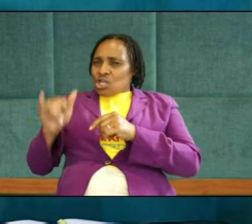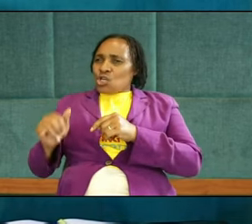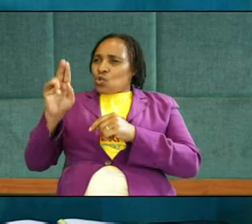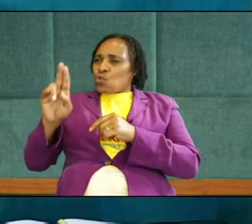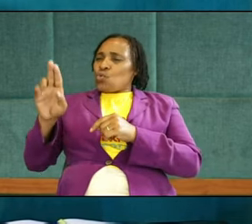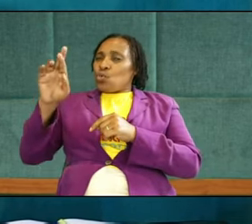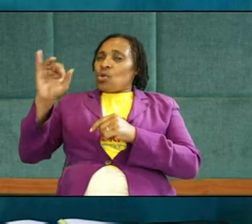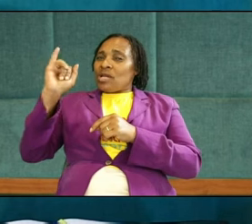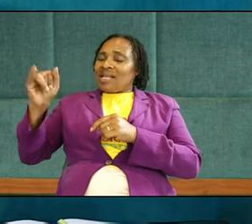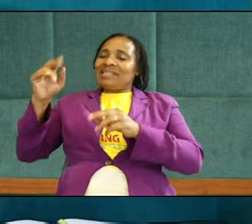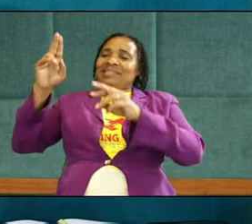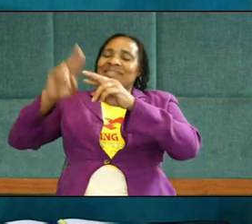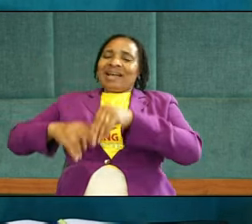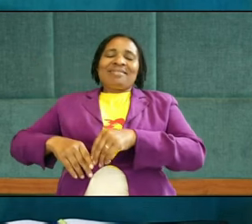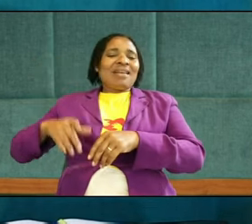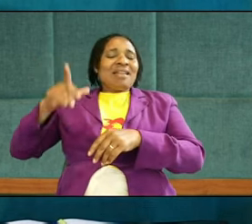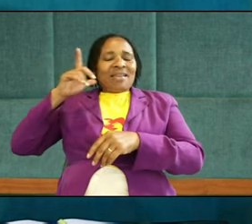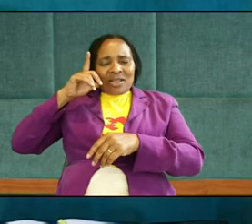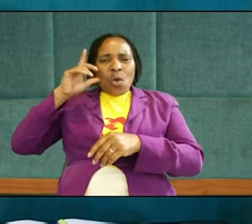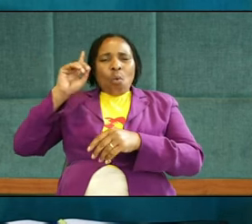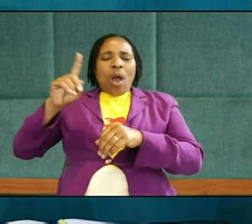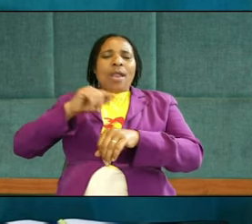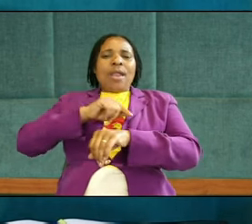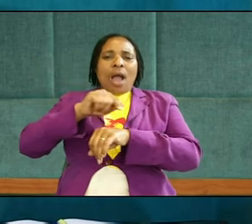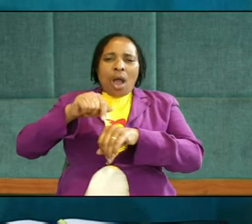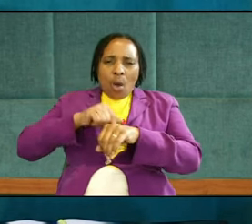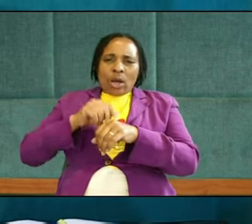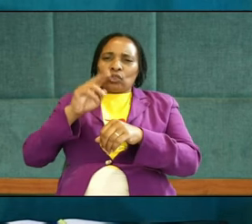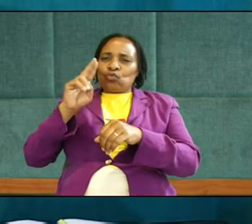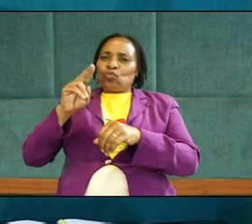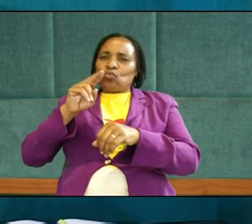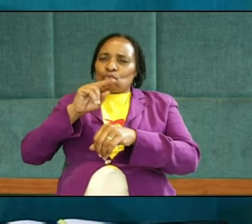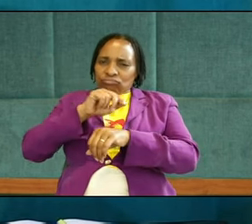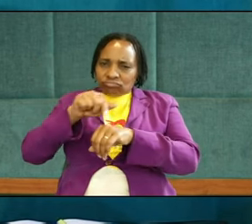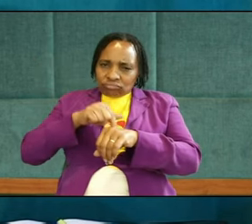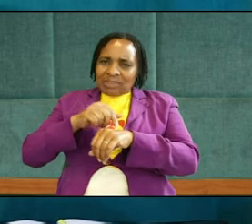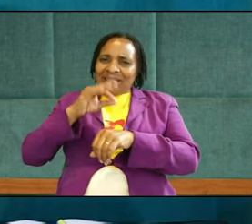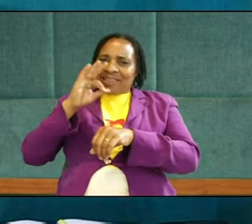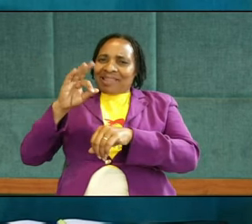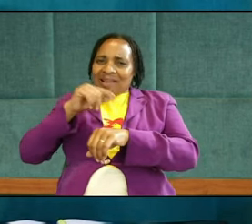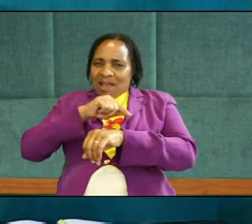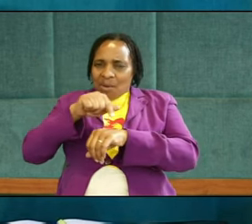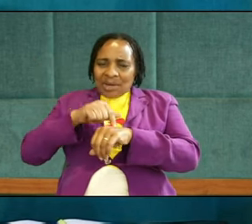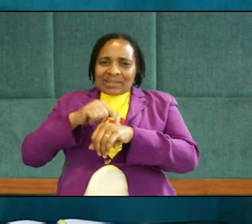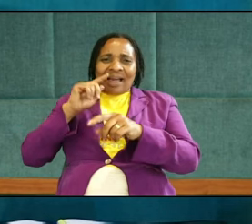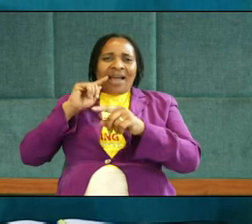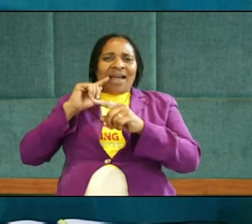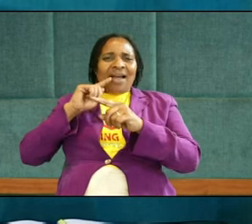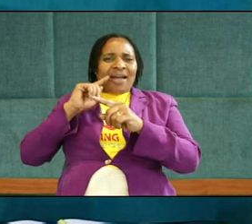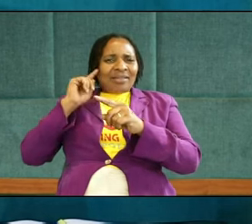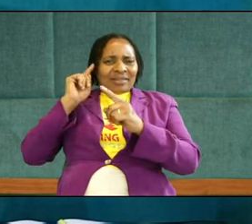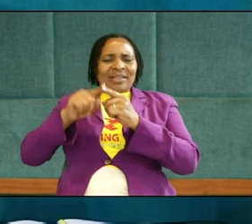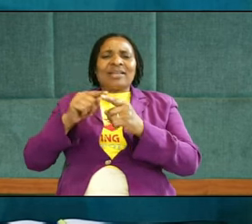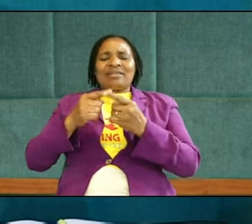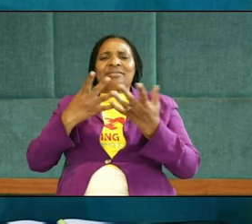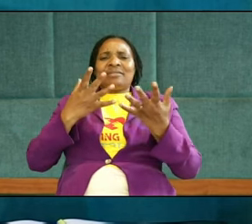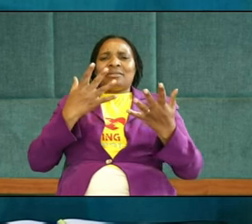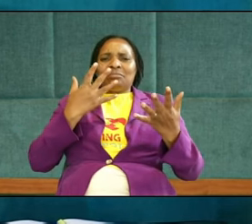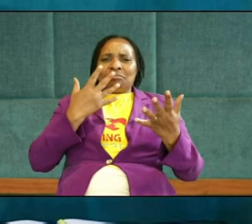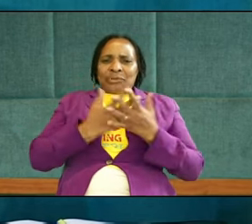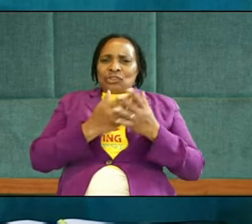sat down and listened. 1 hour gone, 2 hours gone, 3 hours gone. until the prison guards had to come and switch off the